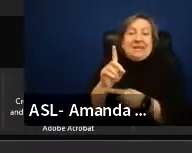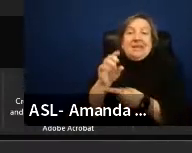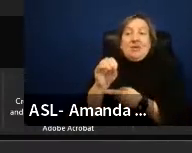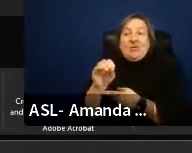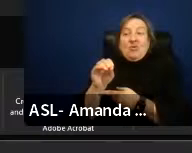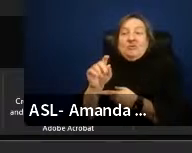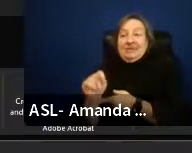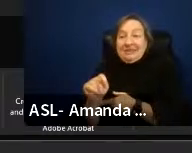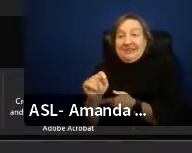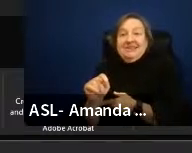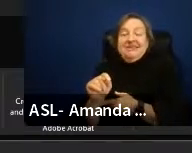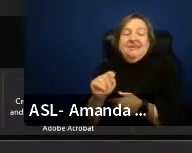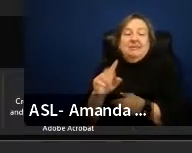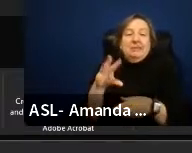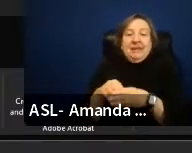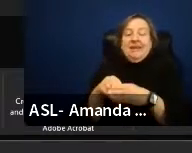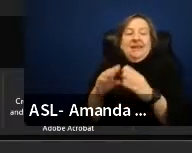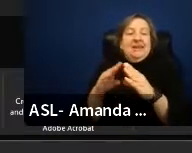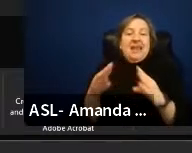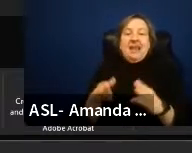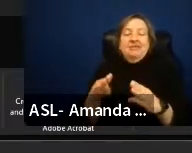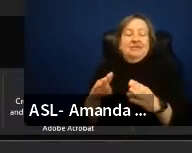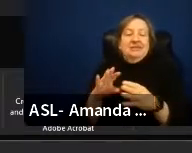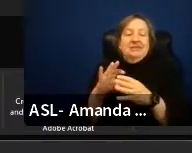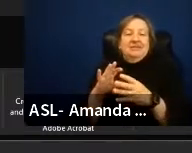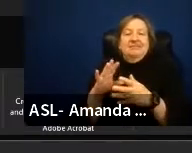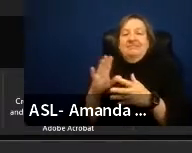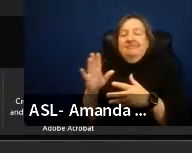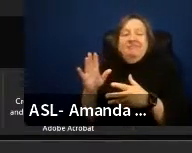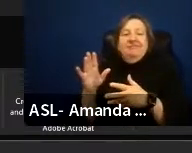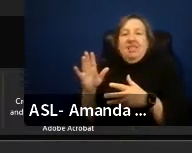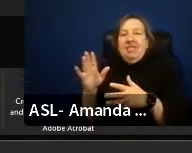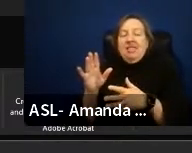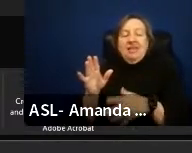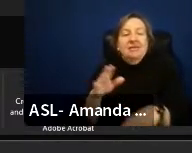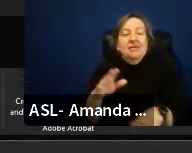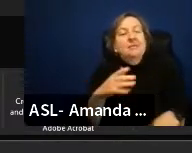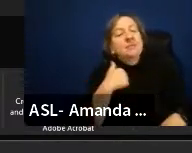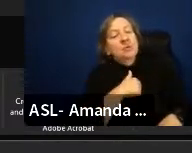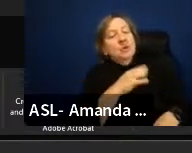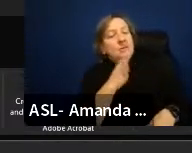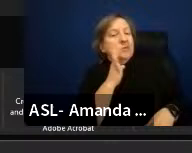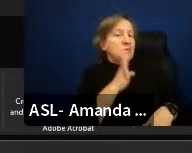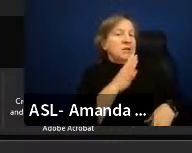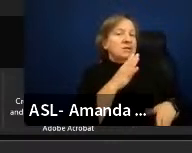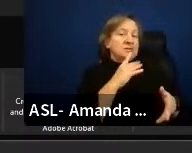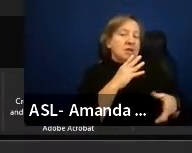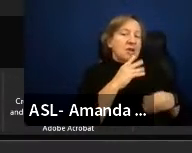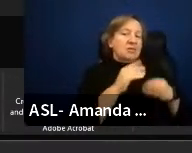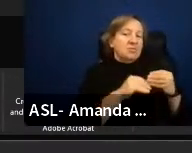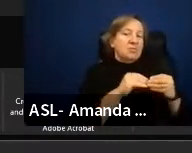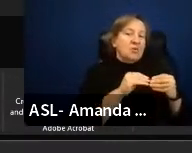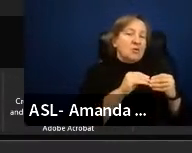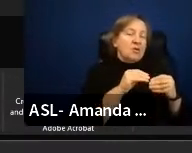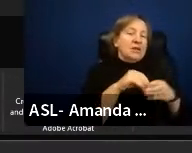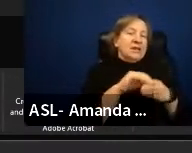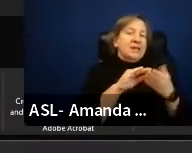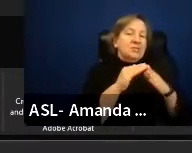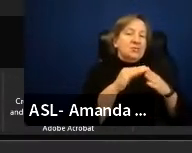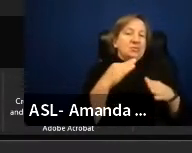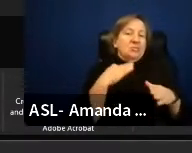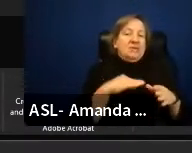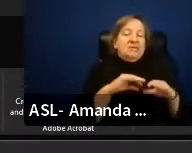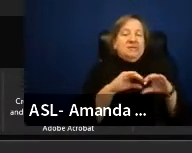DOTs in housing. And we definitely will talk more about it in the community benefits category, because I think it's also